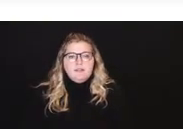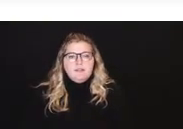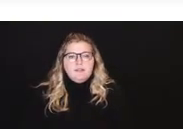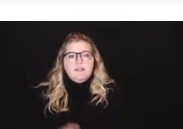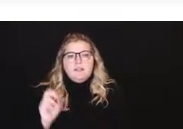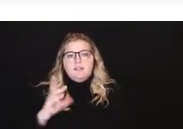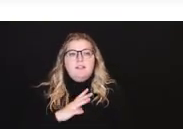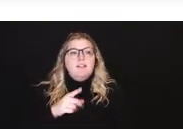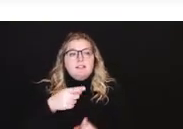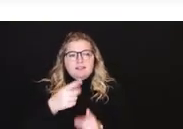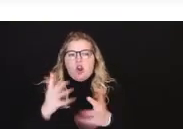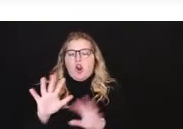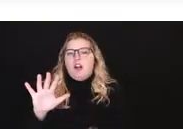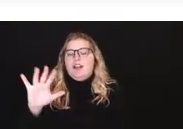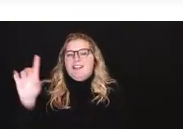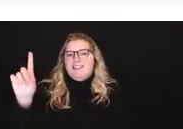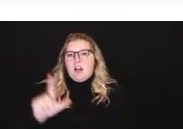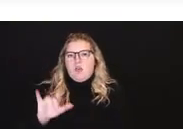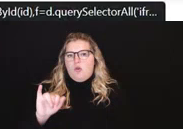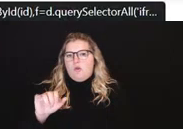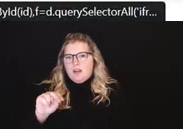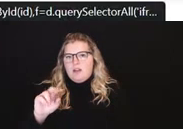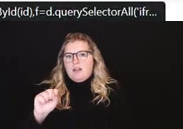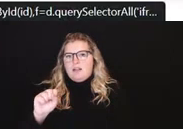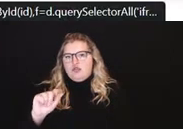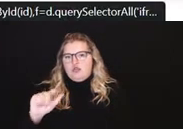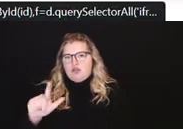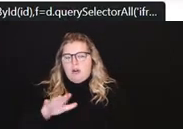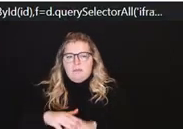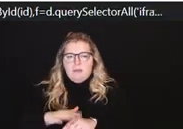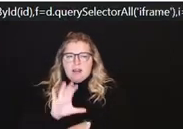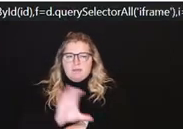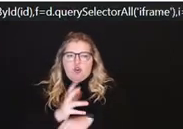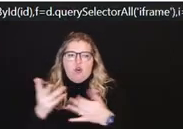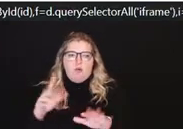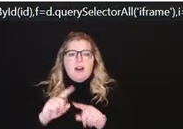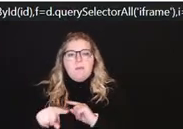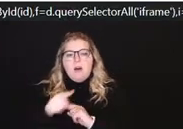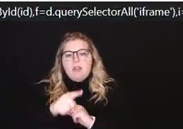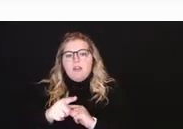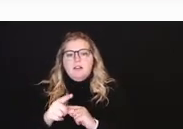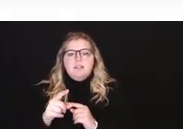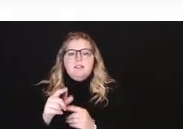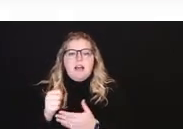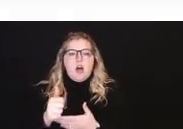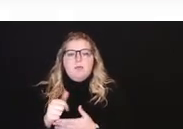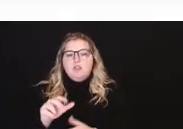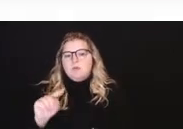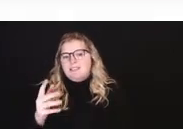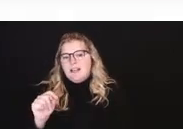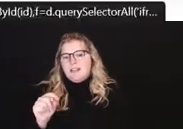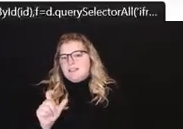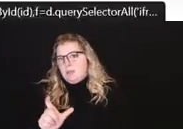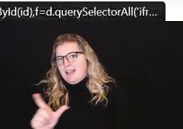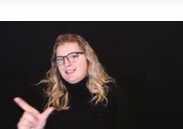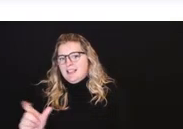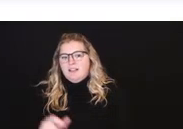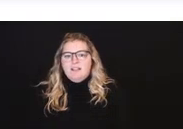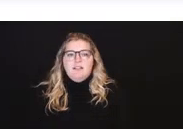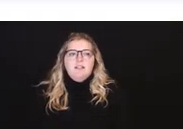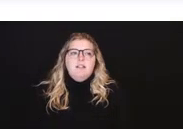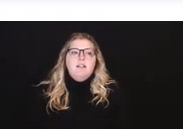I already have this installed on my computer, but I find this place that says text spacing. I drag, or I can use a right click, but I can